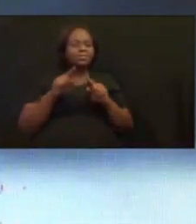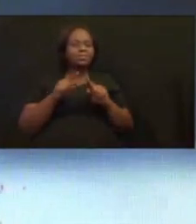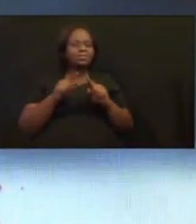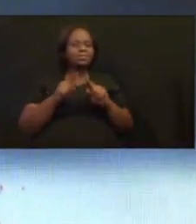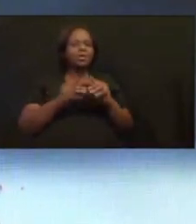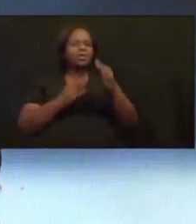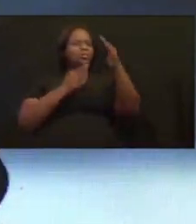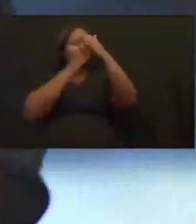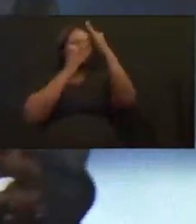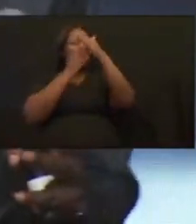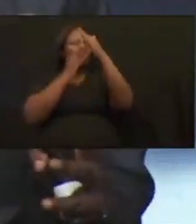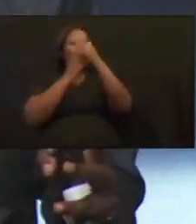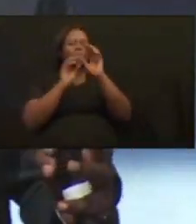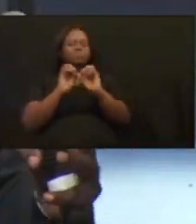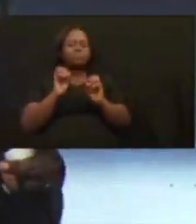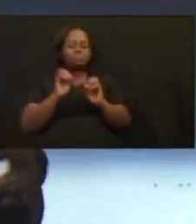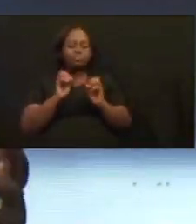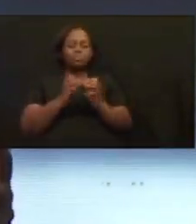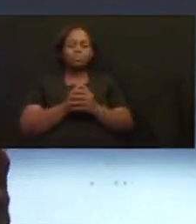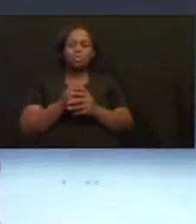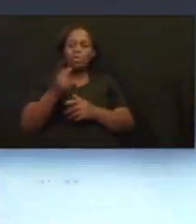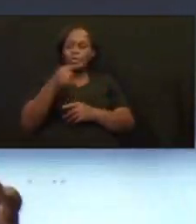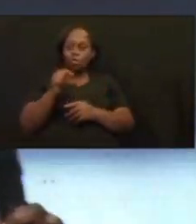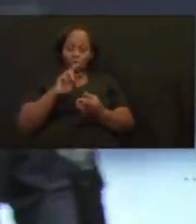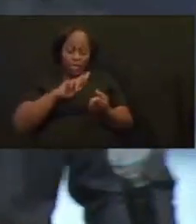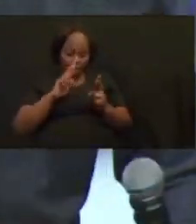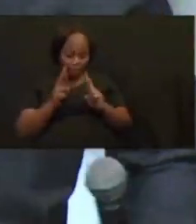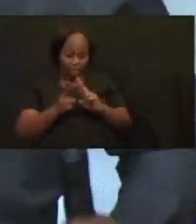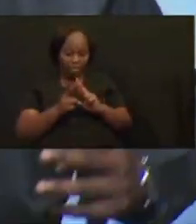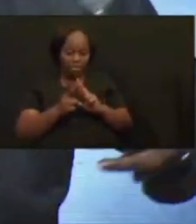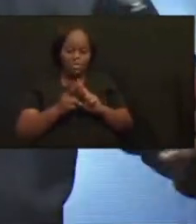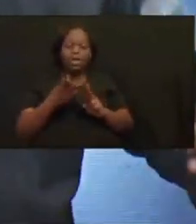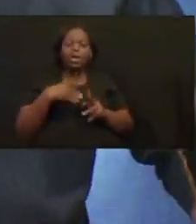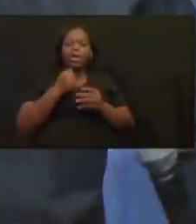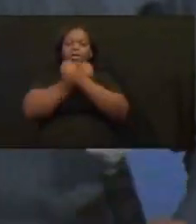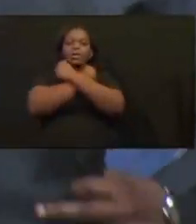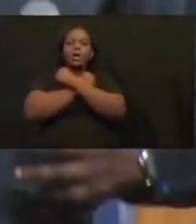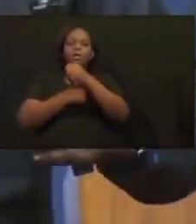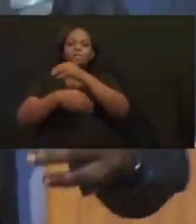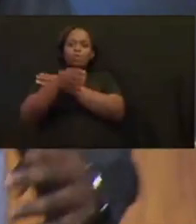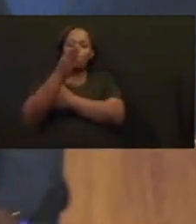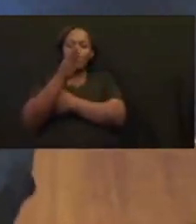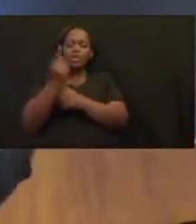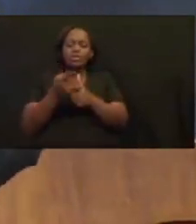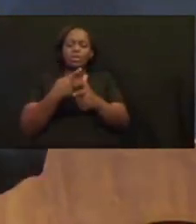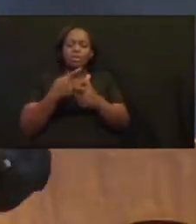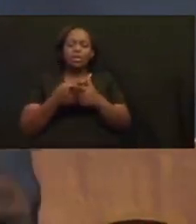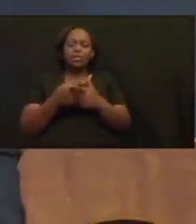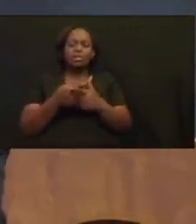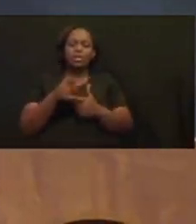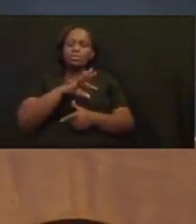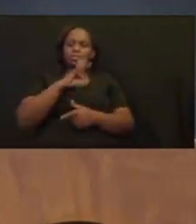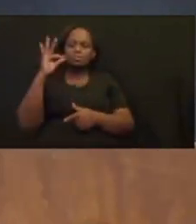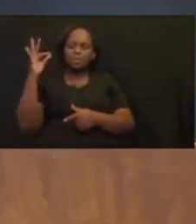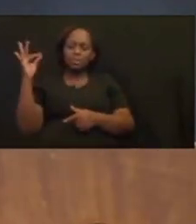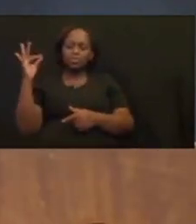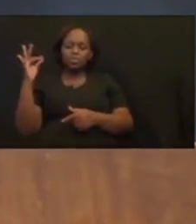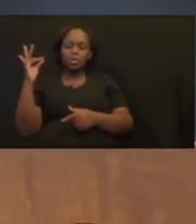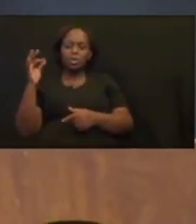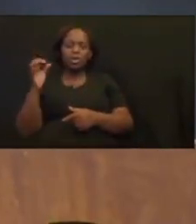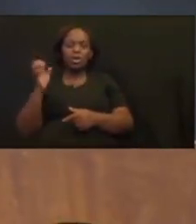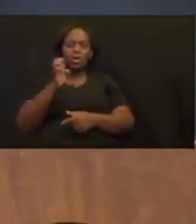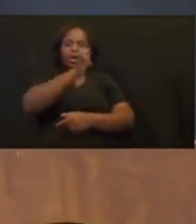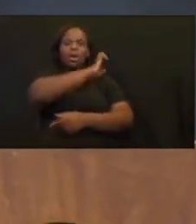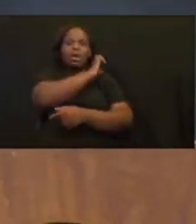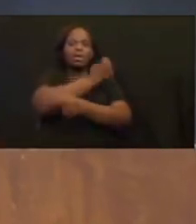it. We repent, we love the Lord, and the spiritual energy we are receiving through prayer and fasting needs to find